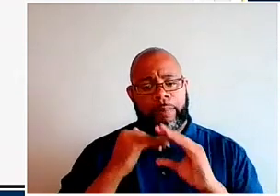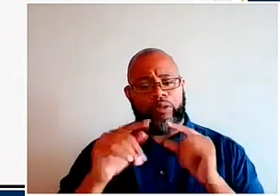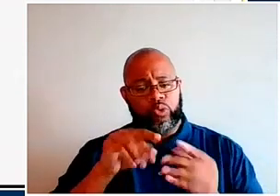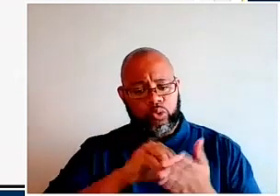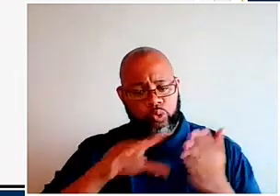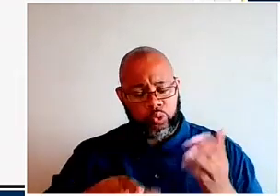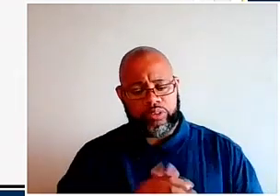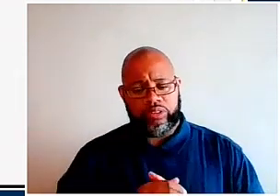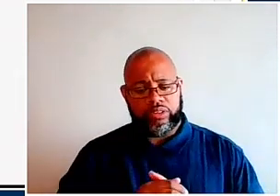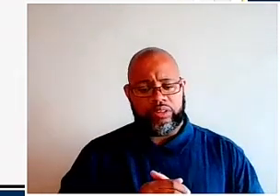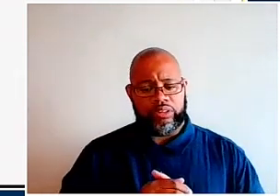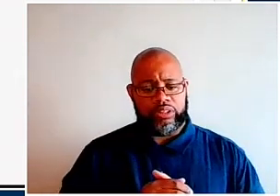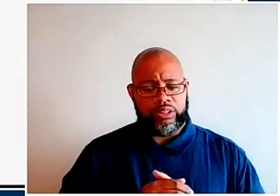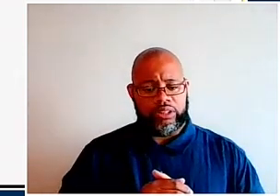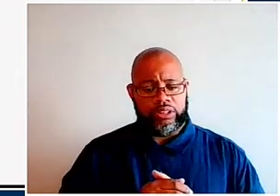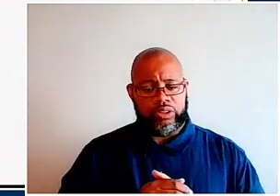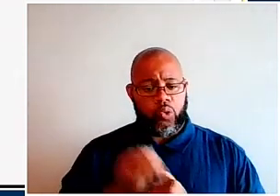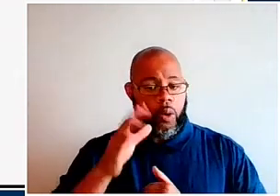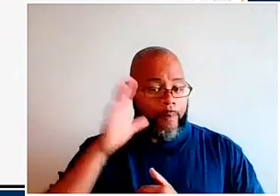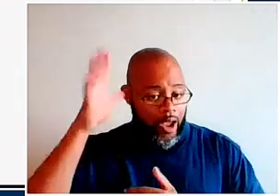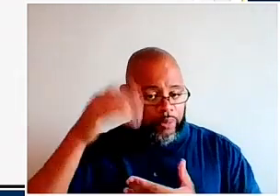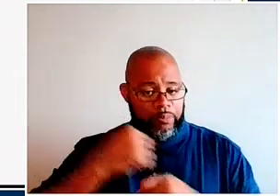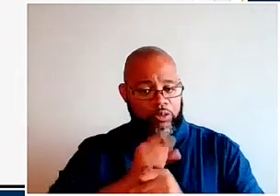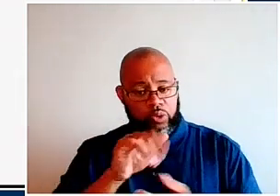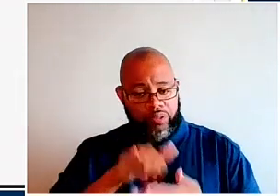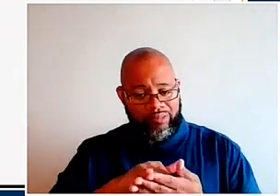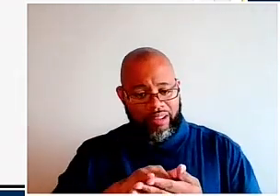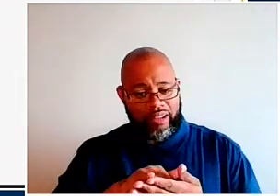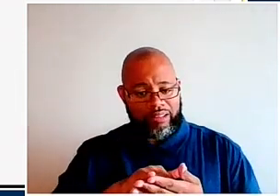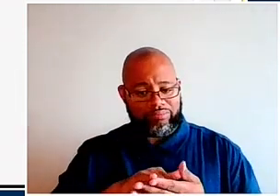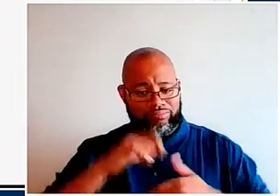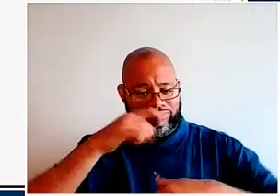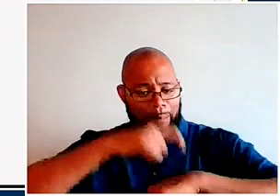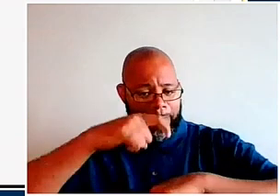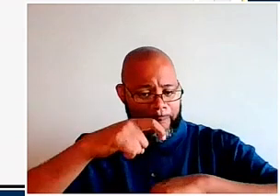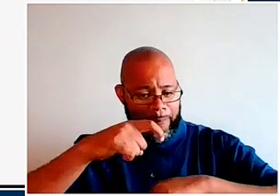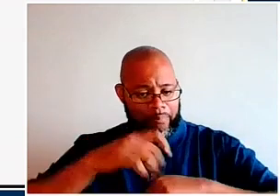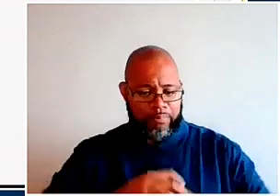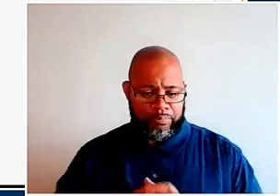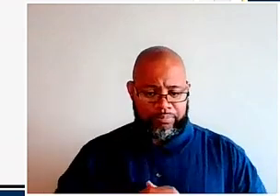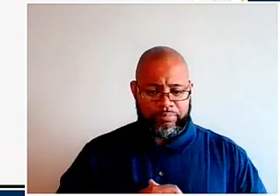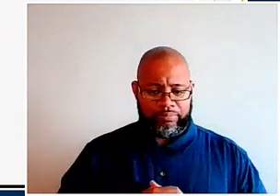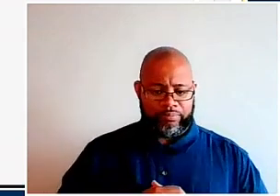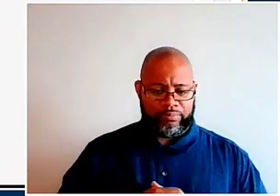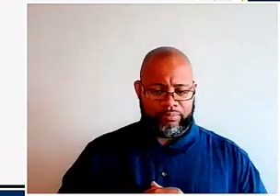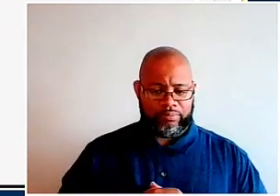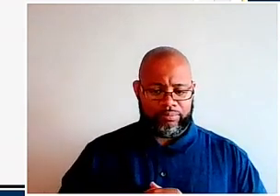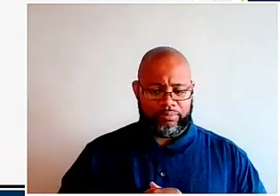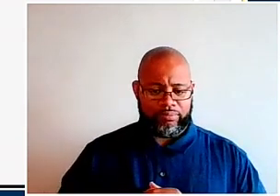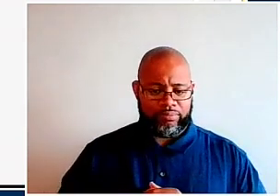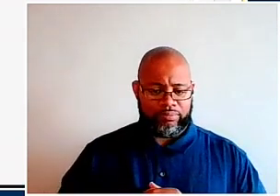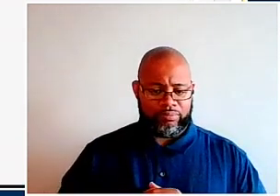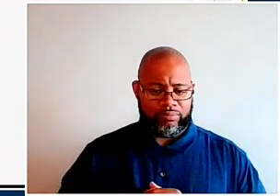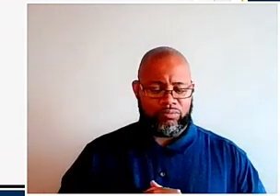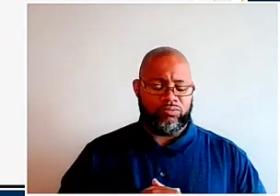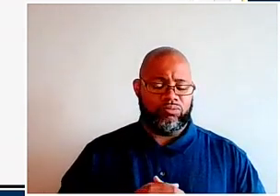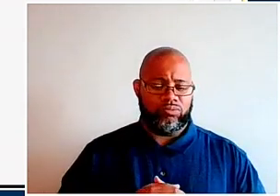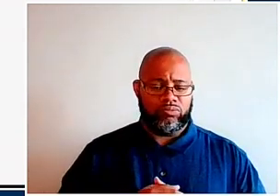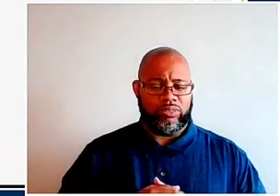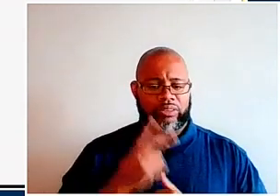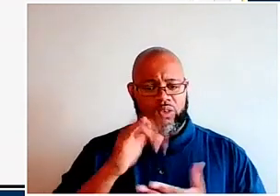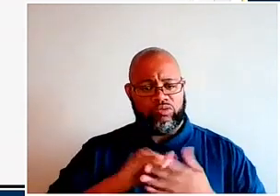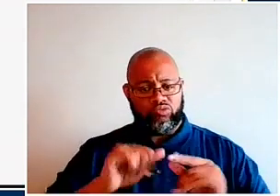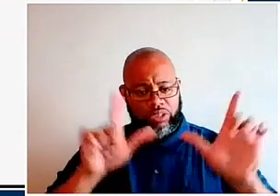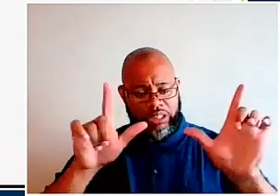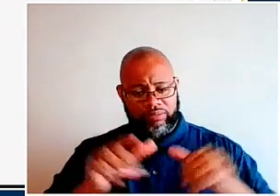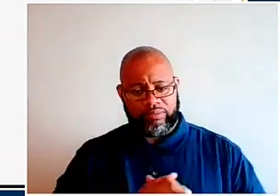parent to ensure timely issuance to students. So let's take a look at that one. It's there on the screen for you